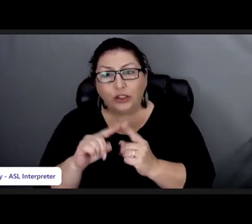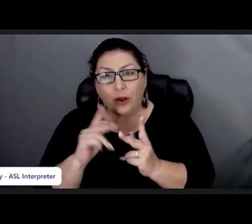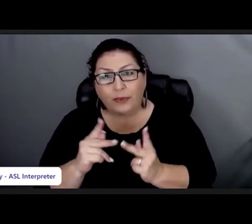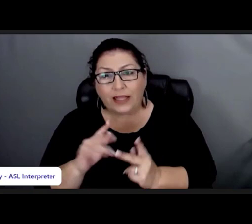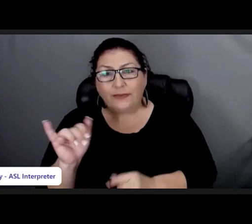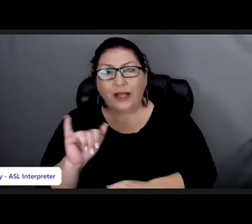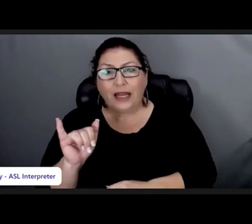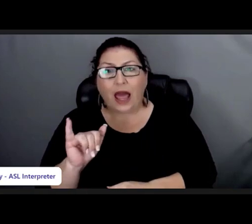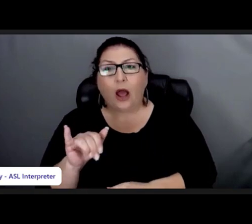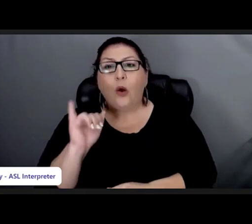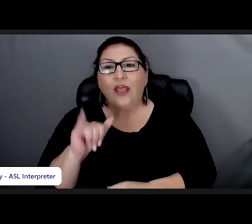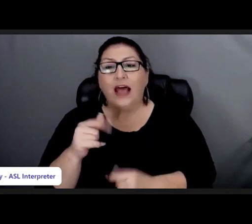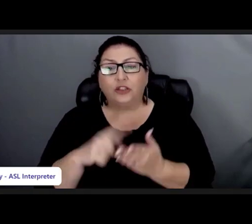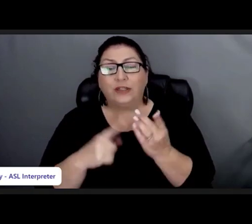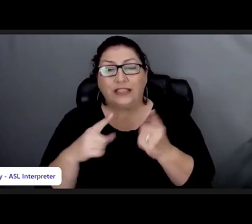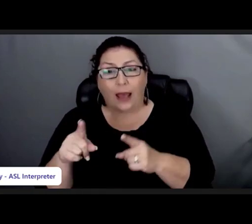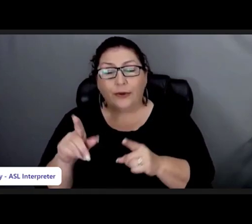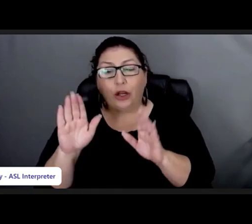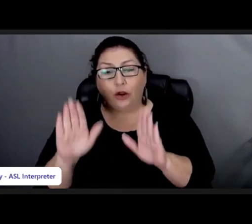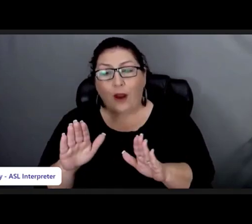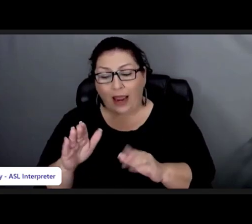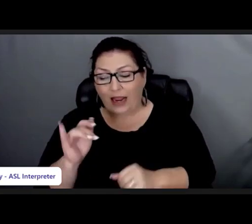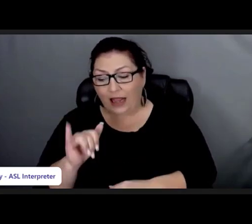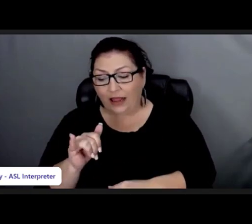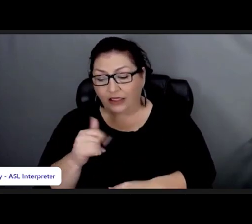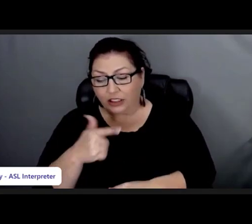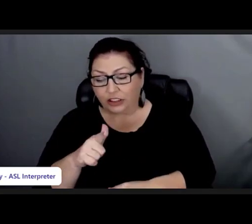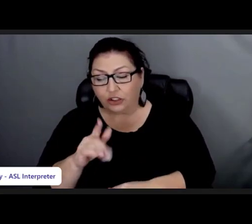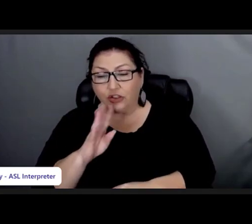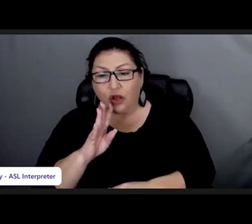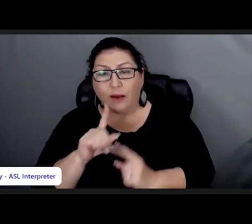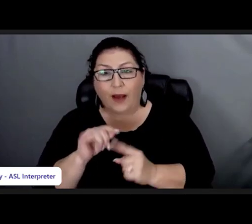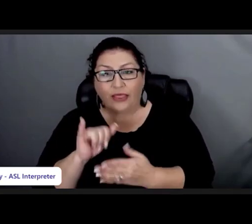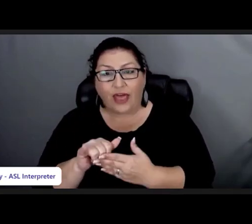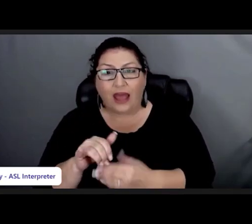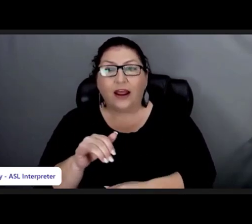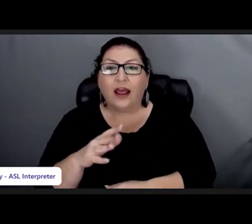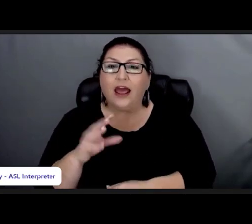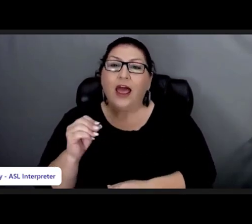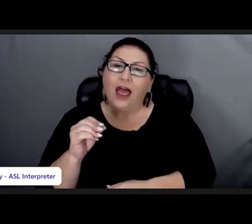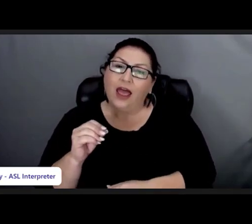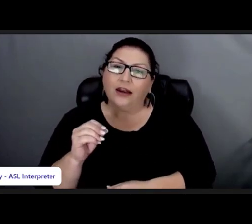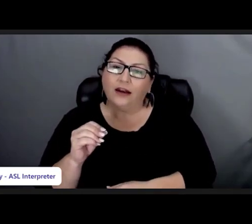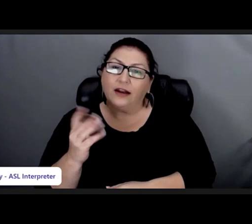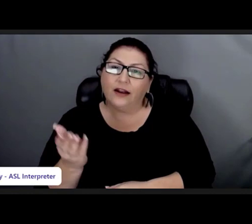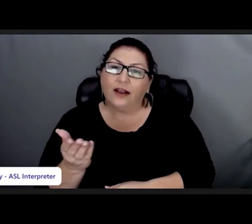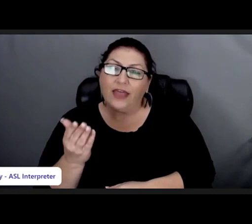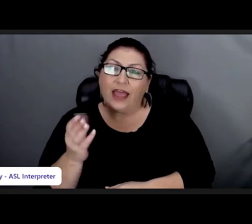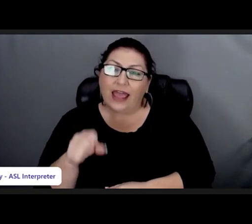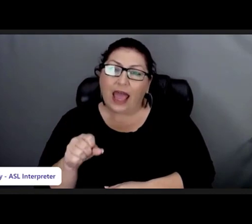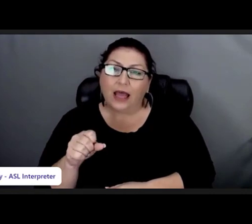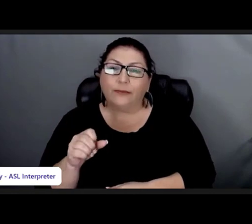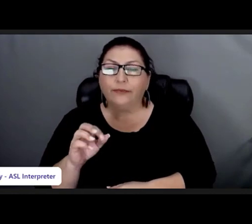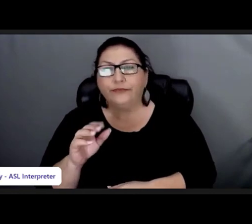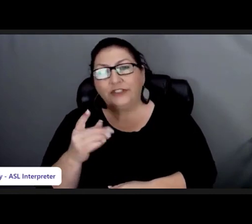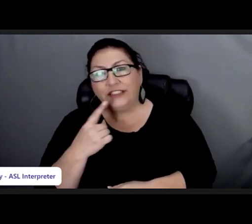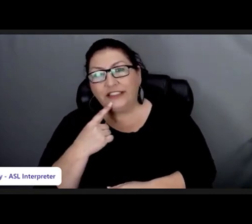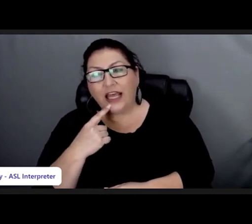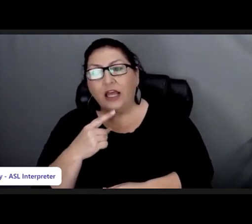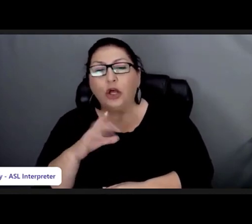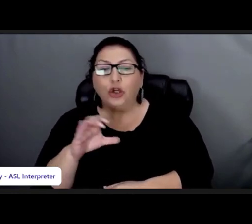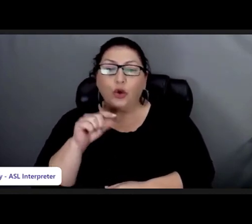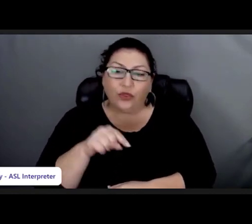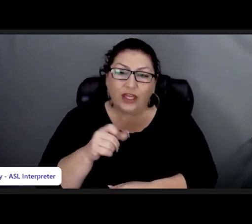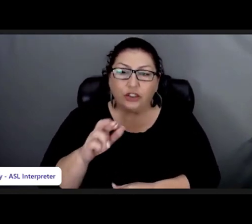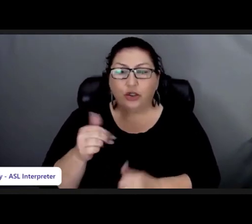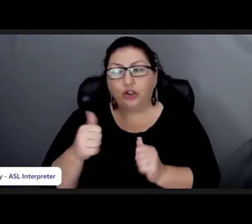oh, this is what's happening. They're like, great, let's talk about that. And, you know, and they either, I mean, I'm not saying prescribe, but they could prescribe or say, hey, do this or try this, or maybe you